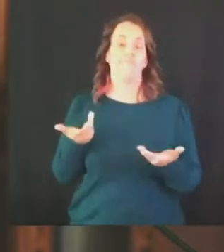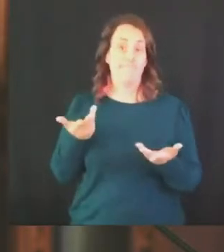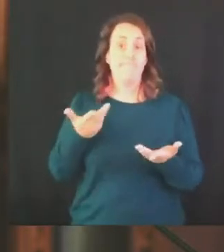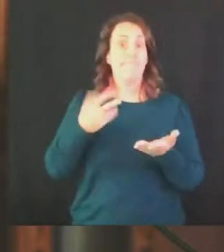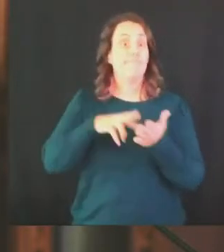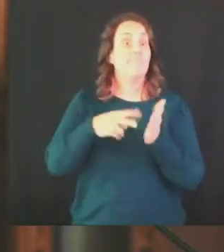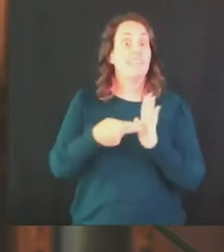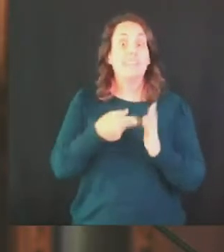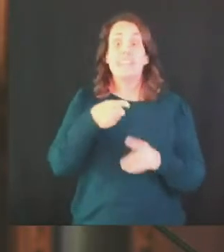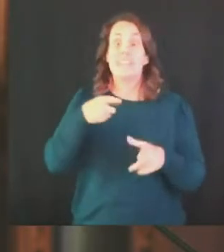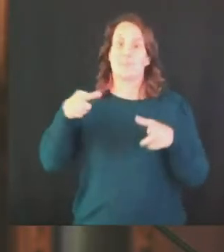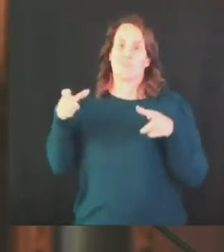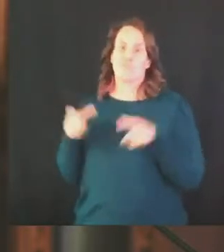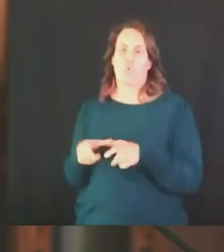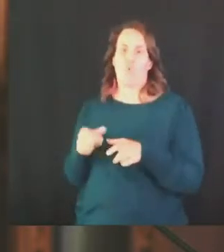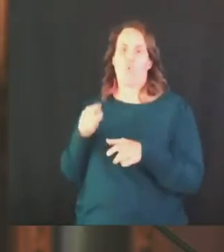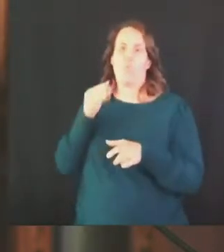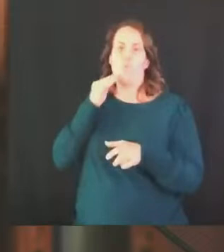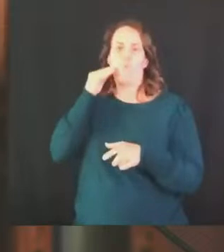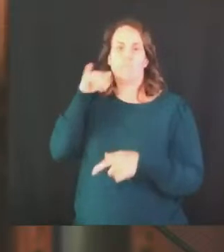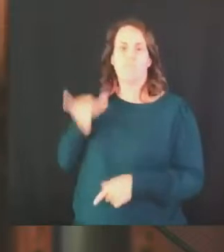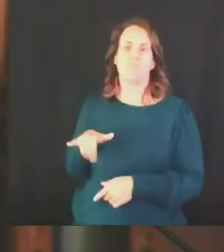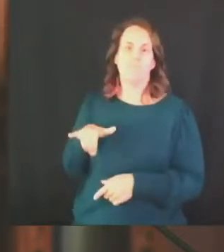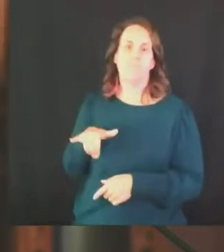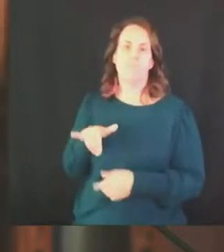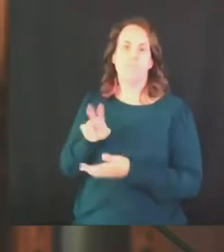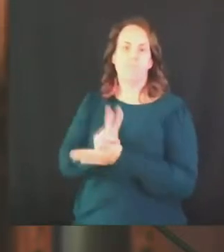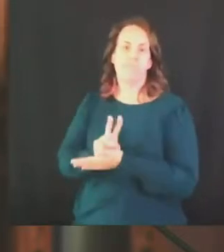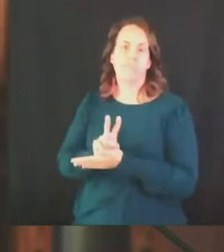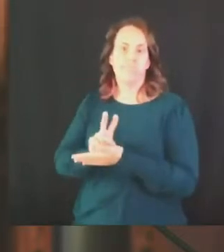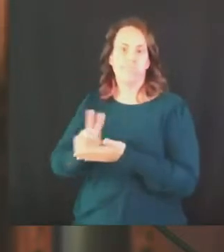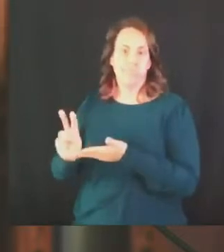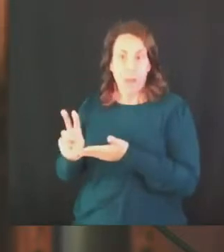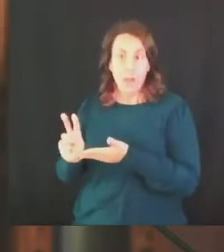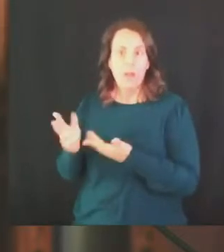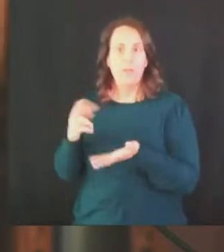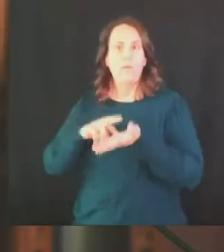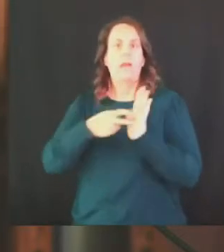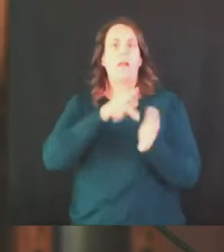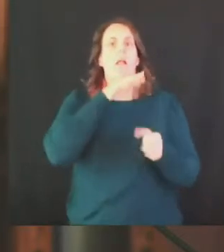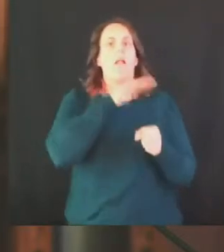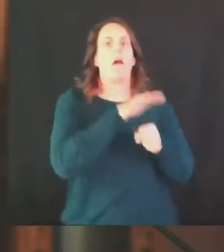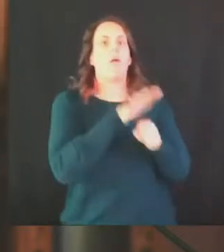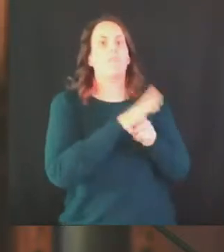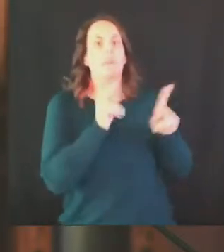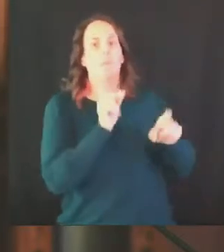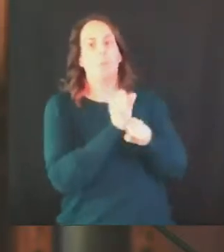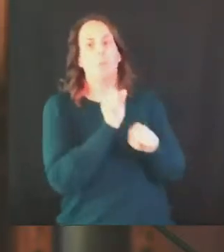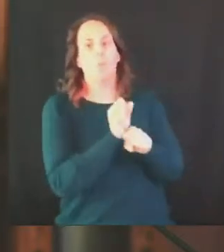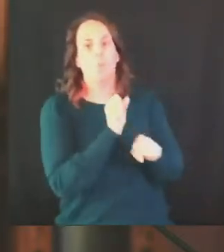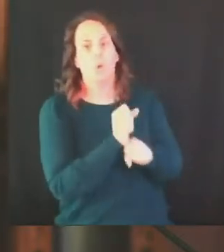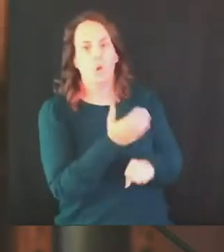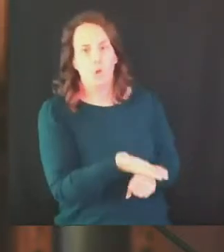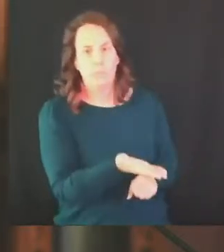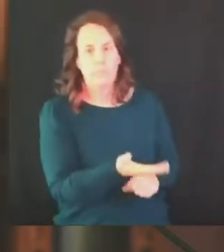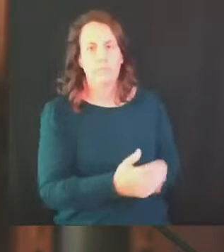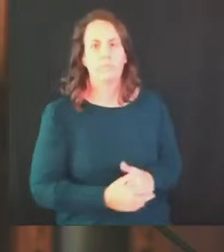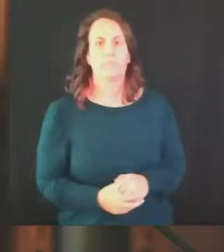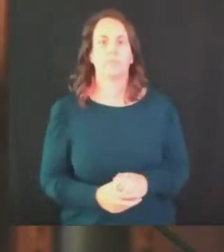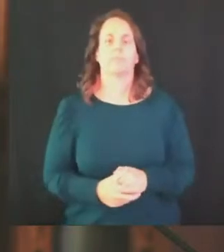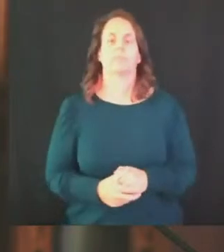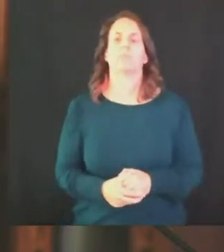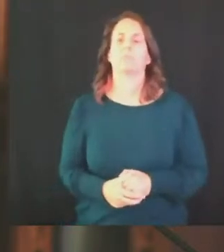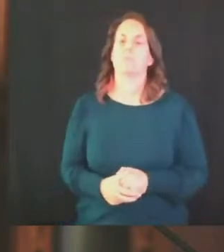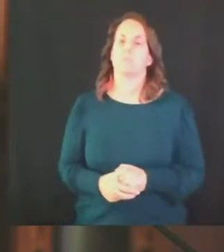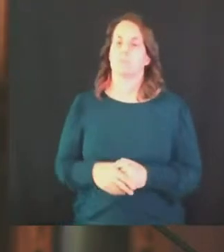we are seeing many more exposures, potential contacts with a COVID positive case that is requiring those folks to